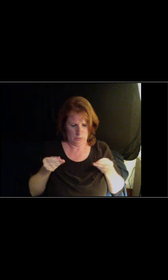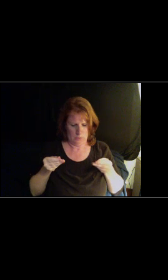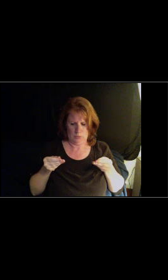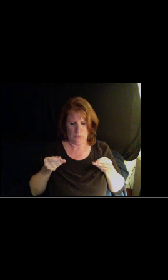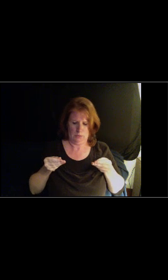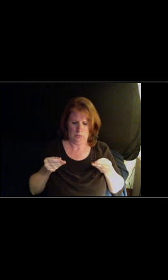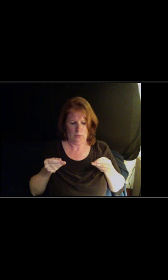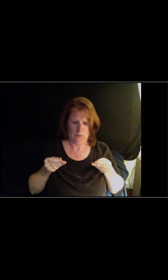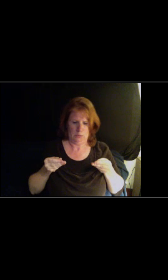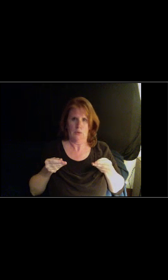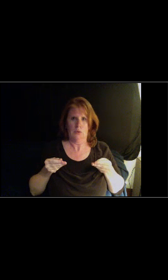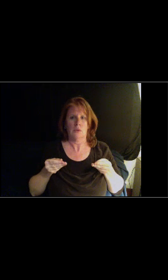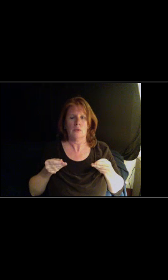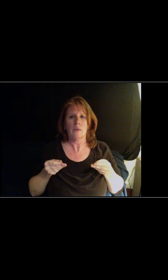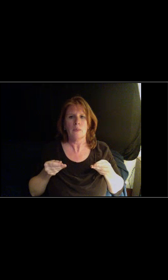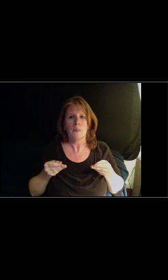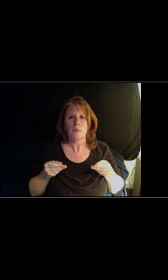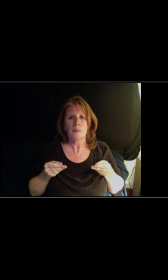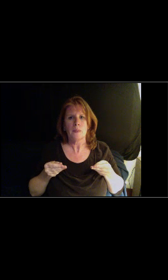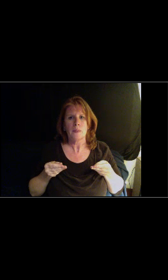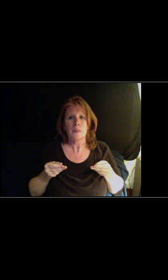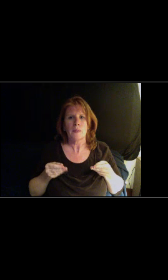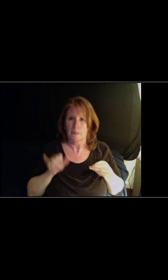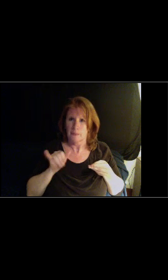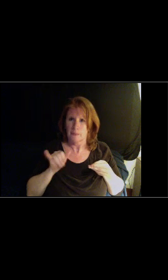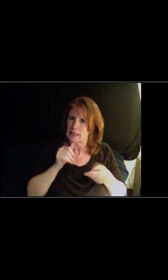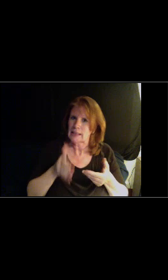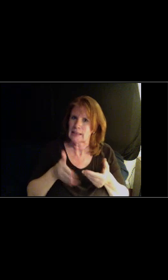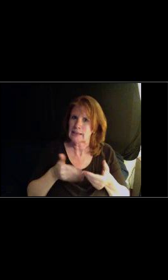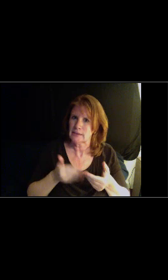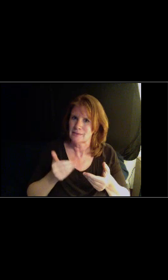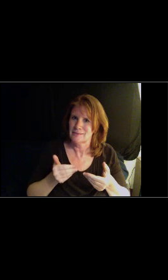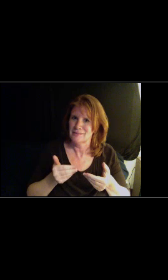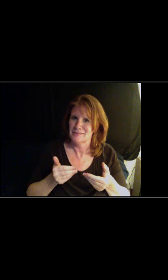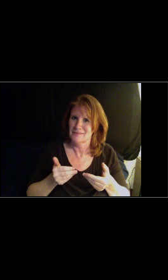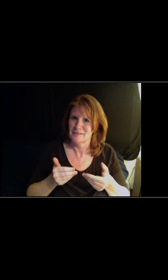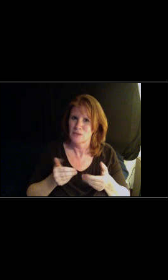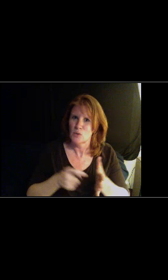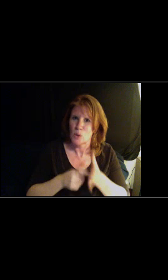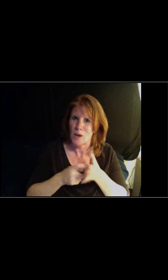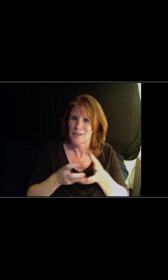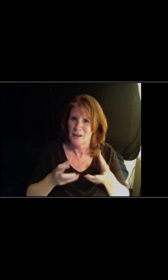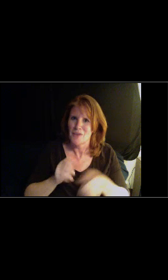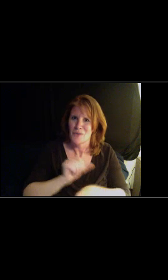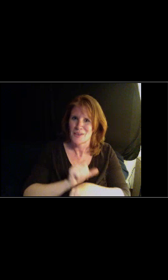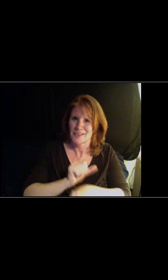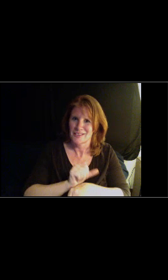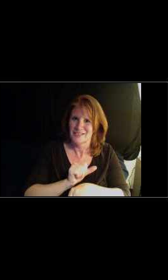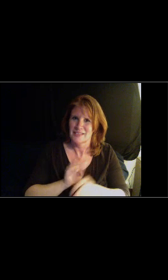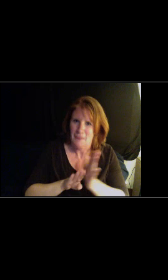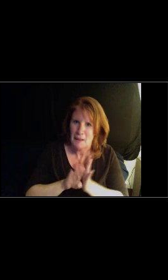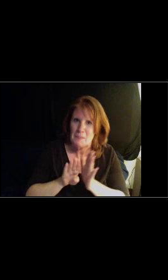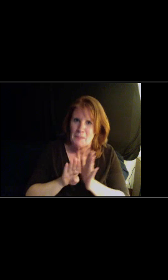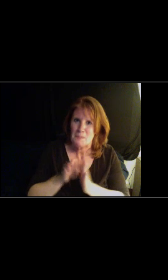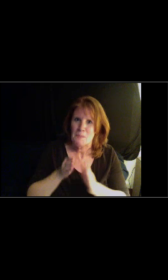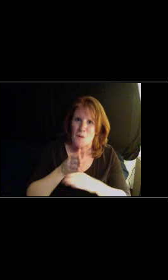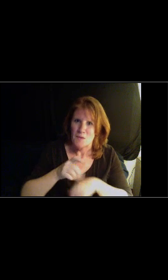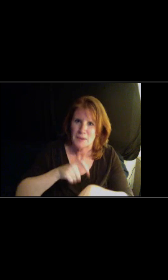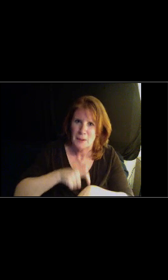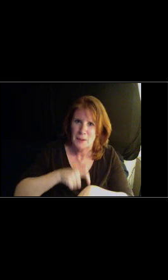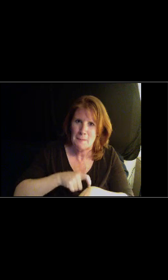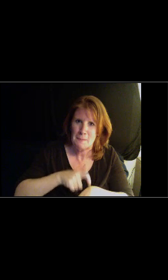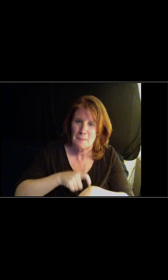into these settings of where we go, and how our professional values and their professional values can work together. And it's not